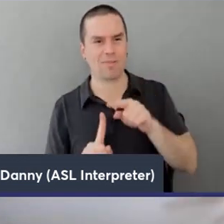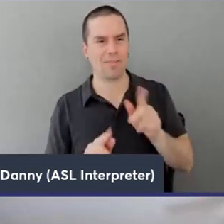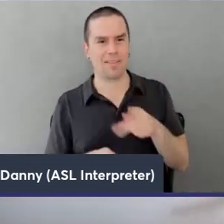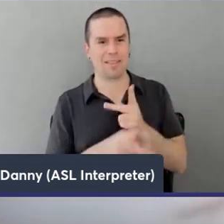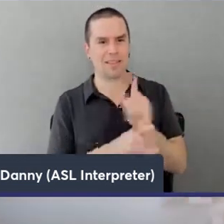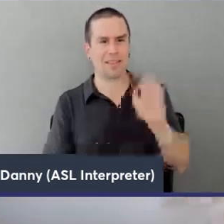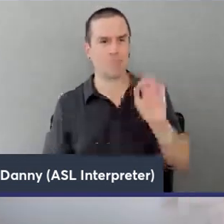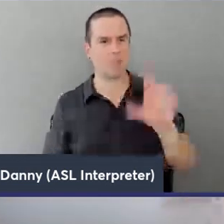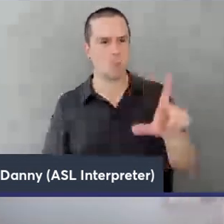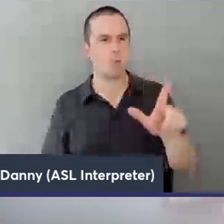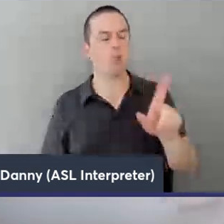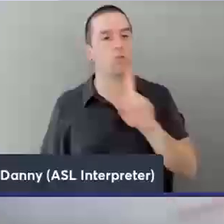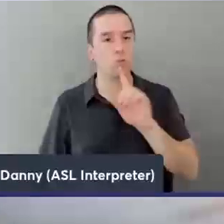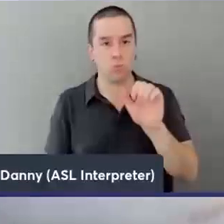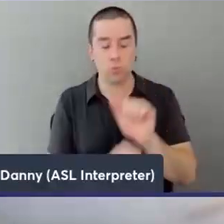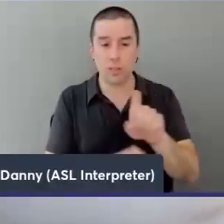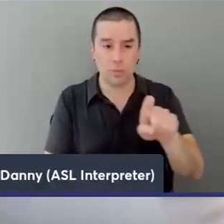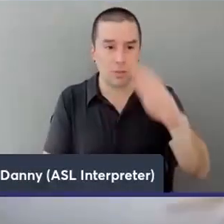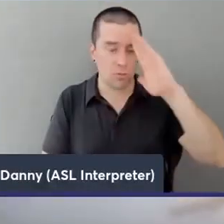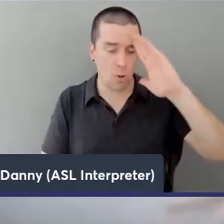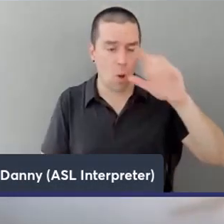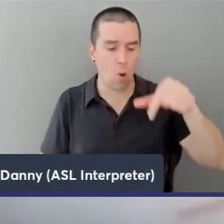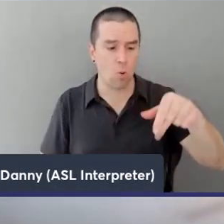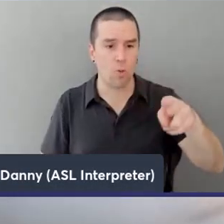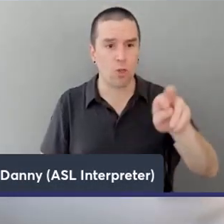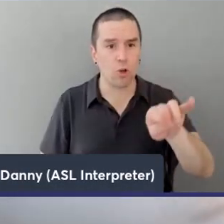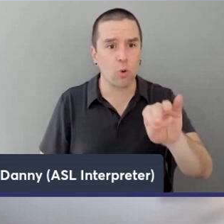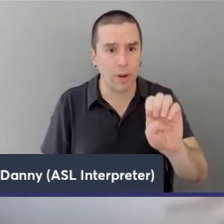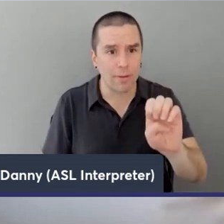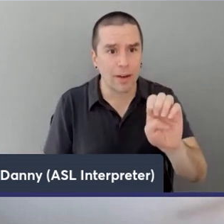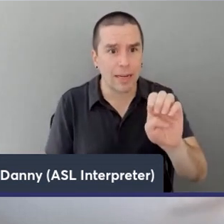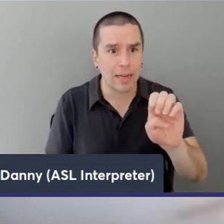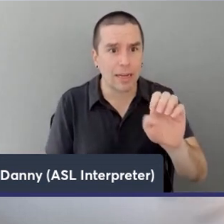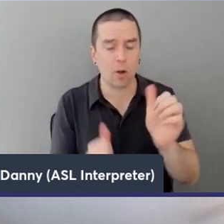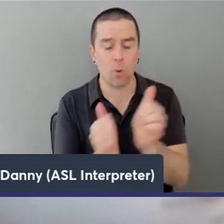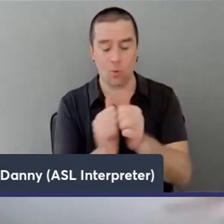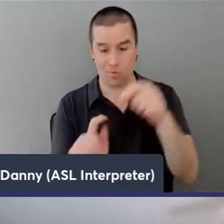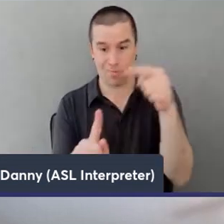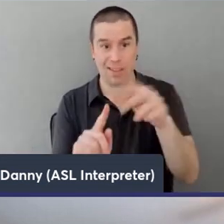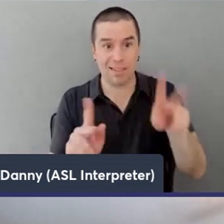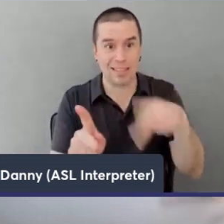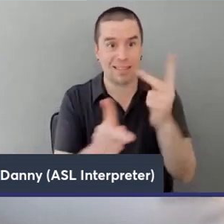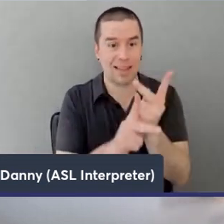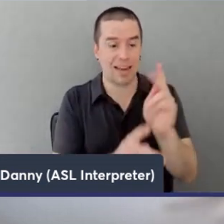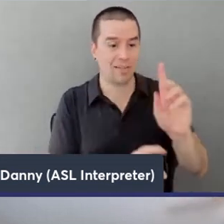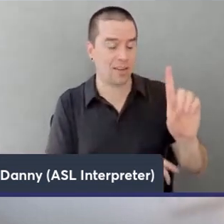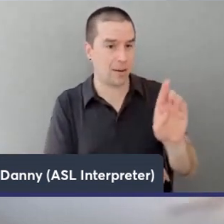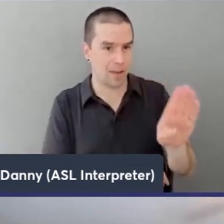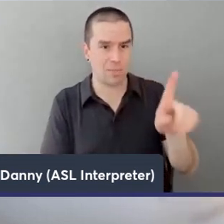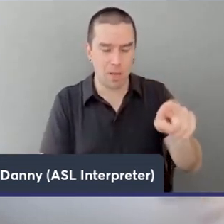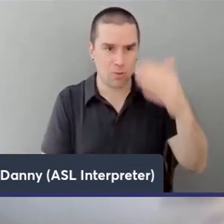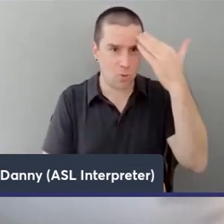to know the query language behind this database, right? So this really makes it much more accessible for somebody like